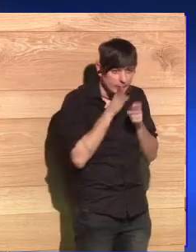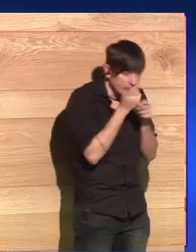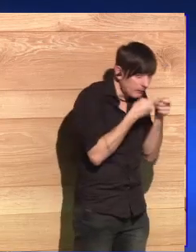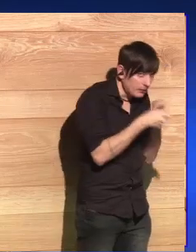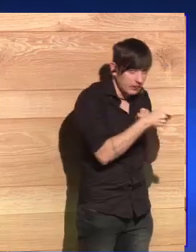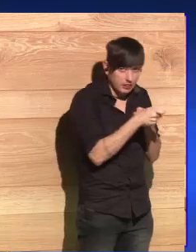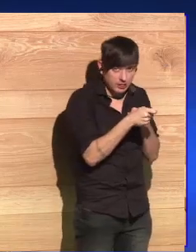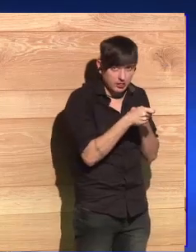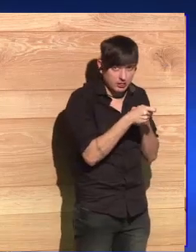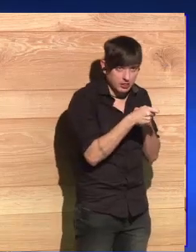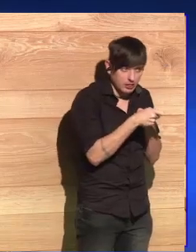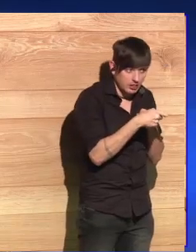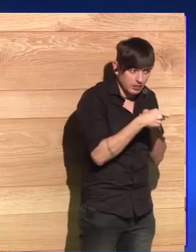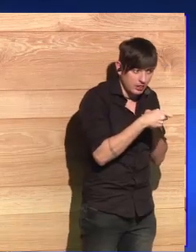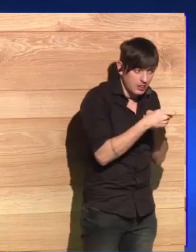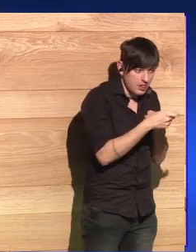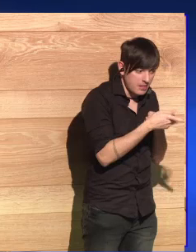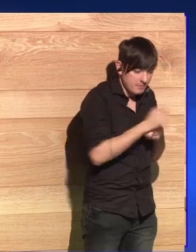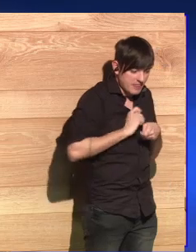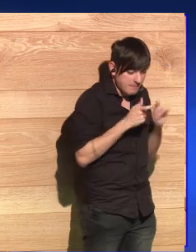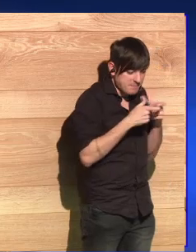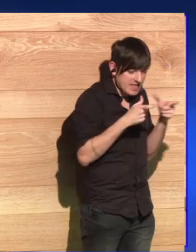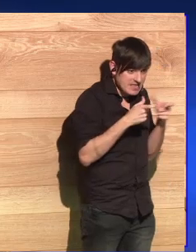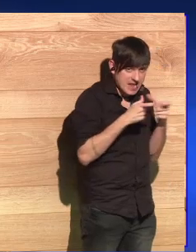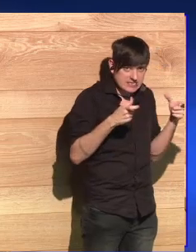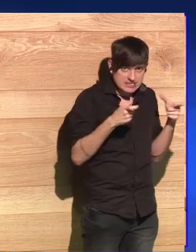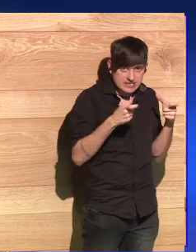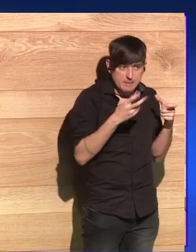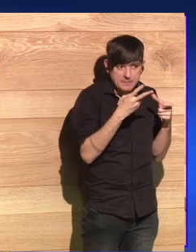addict hands in order to pay for it. So